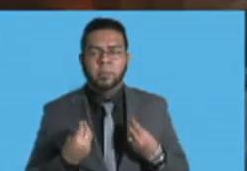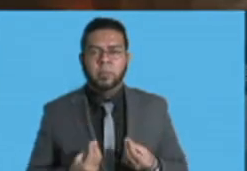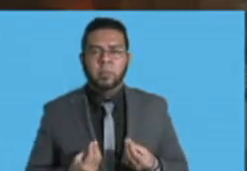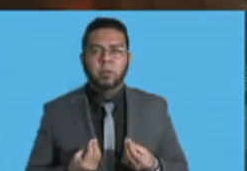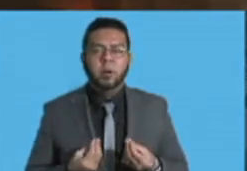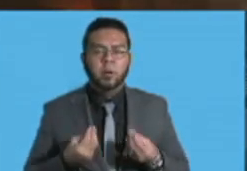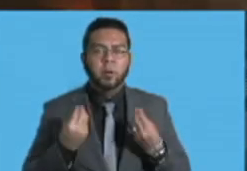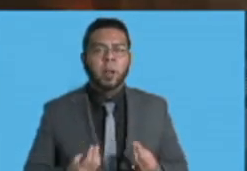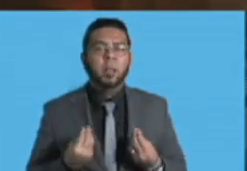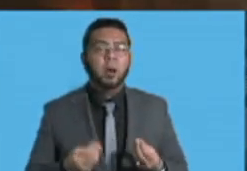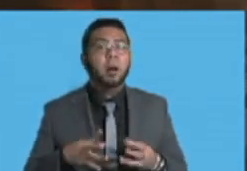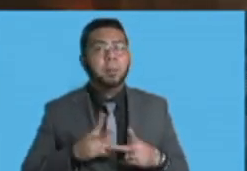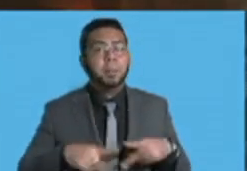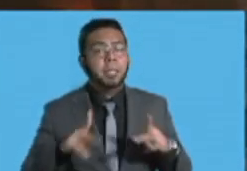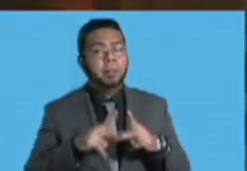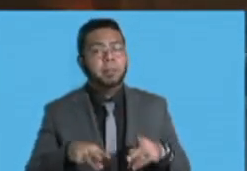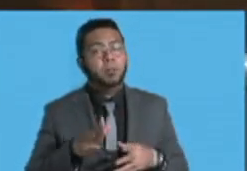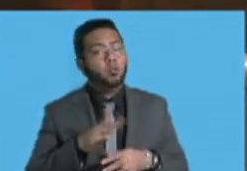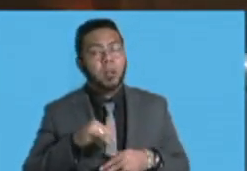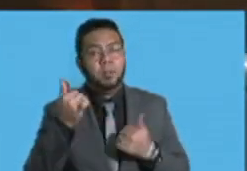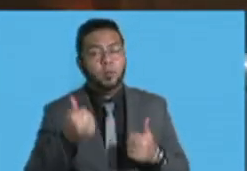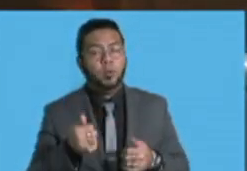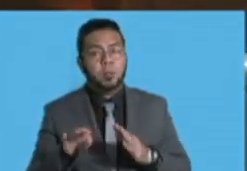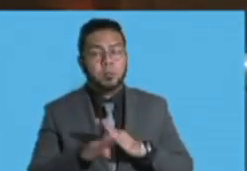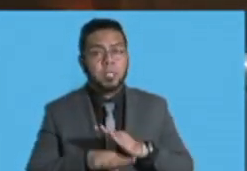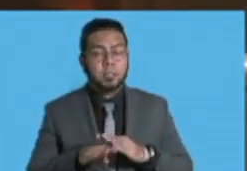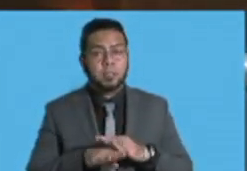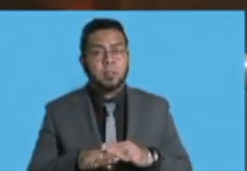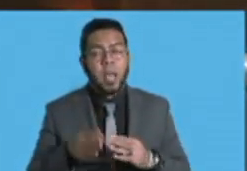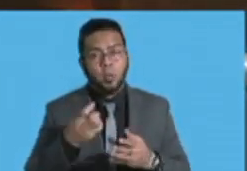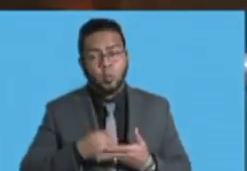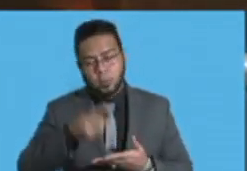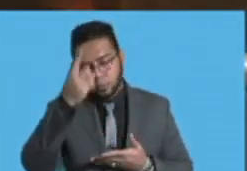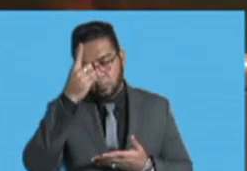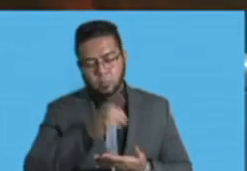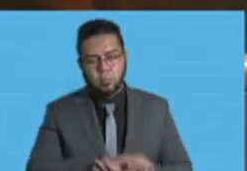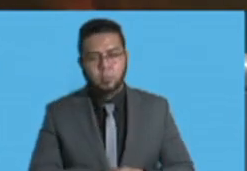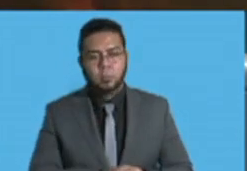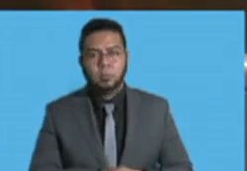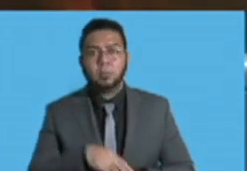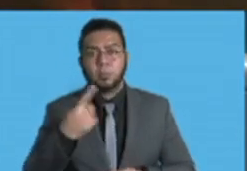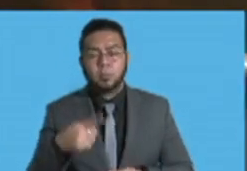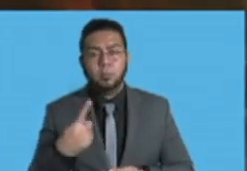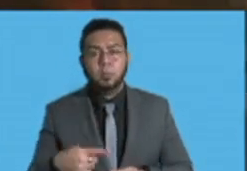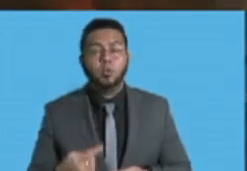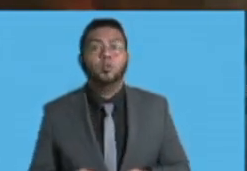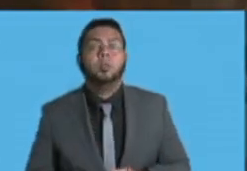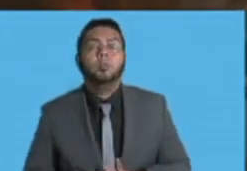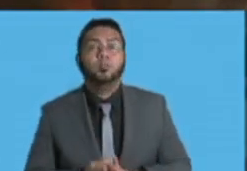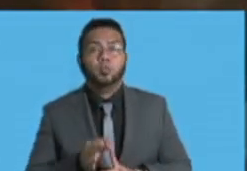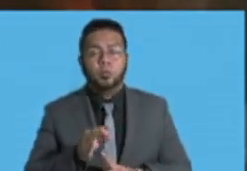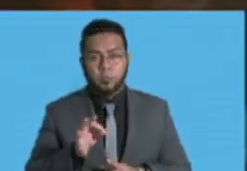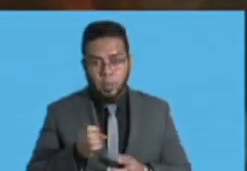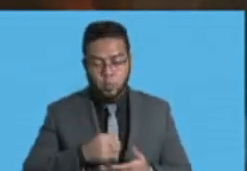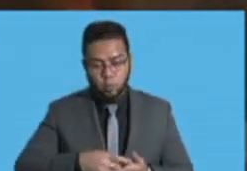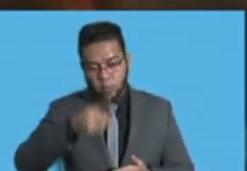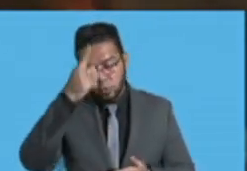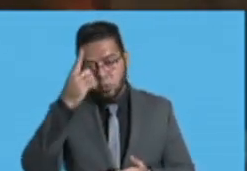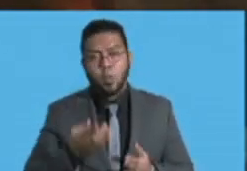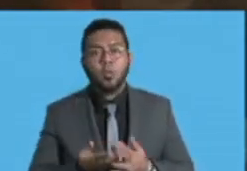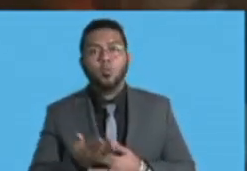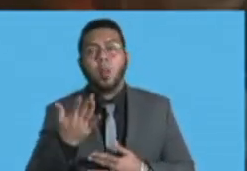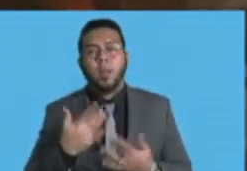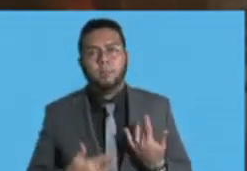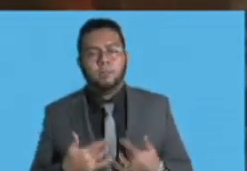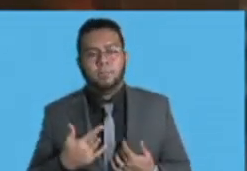residence, should have a good basic education and the opportunity to continue to improve their education throughout life.